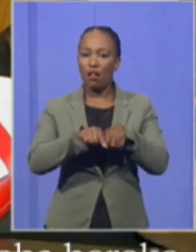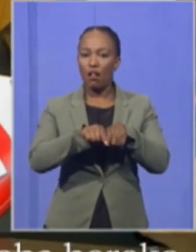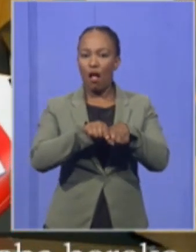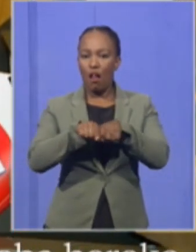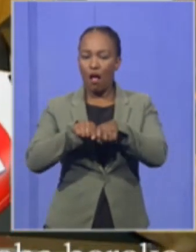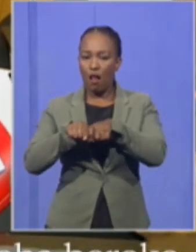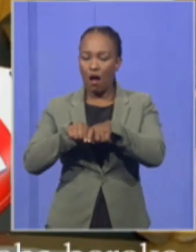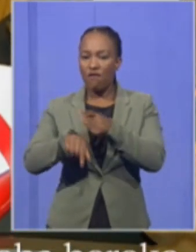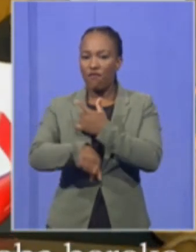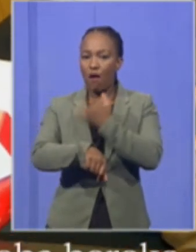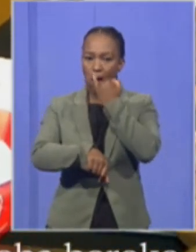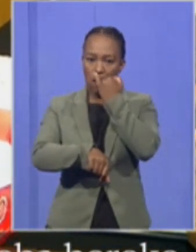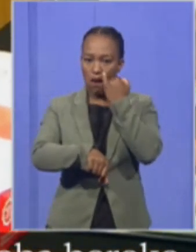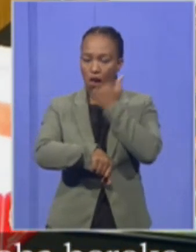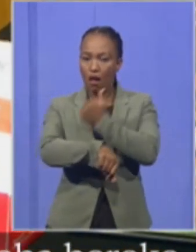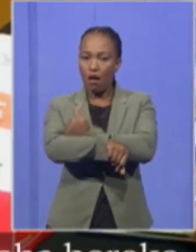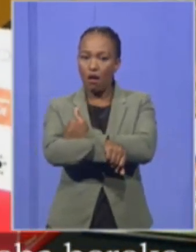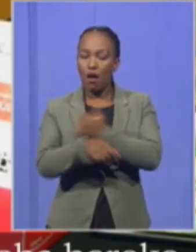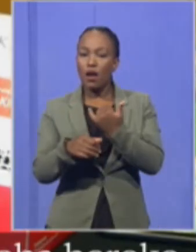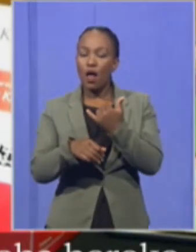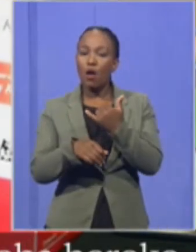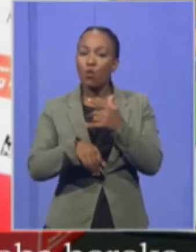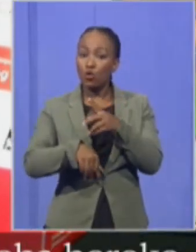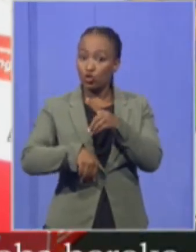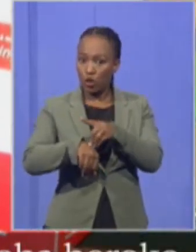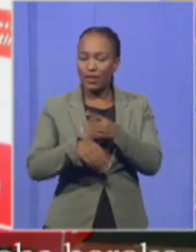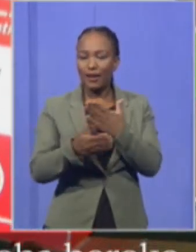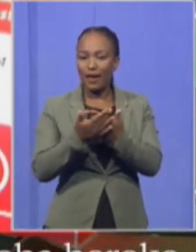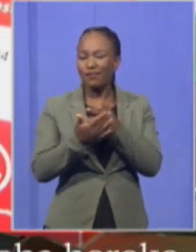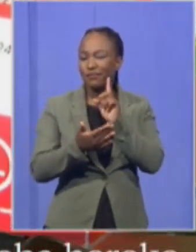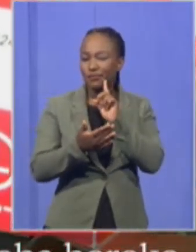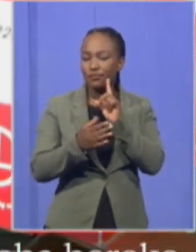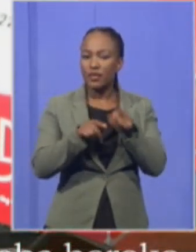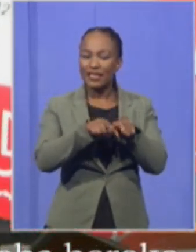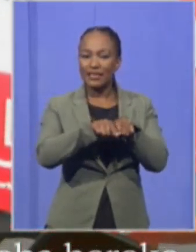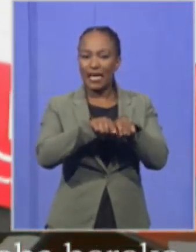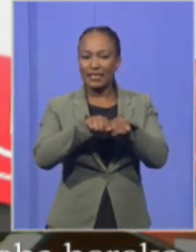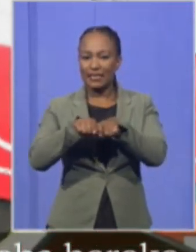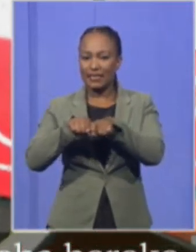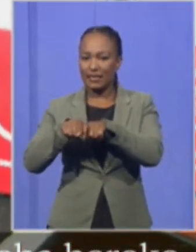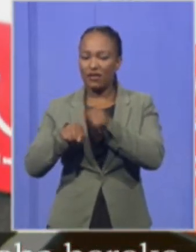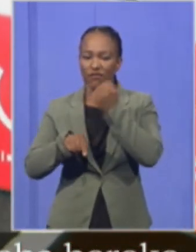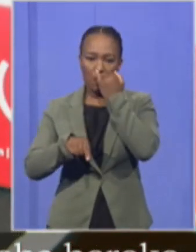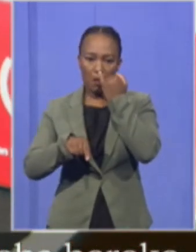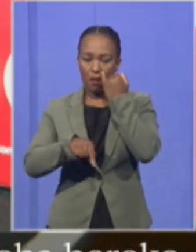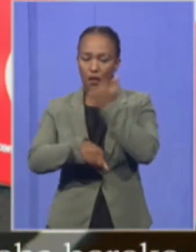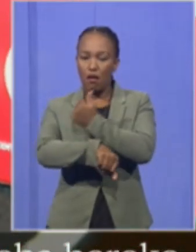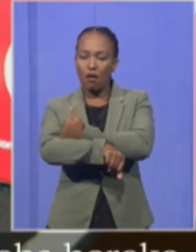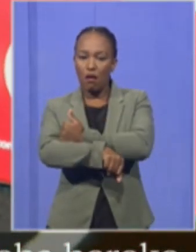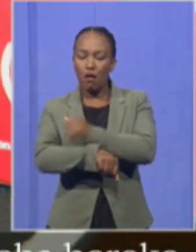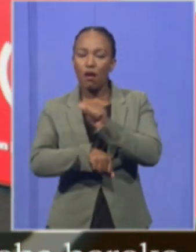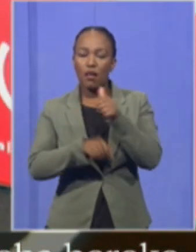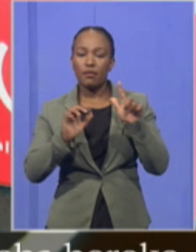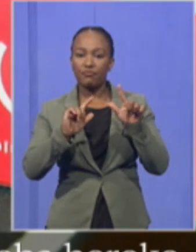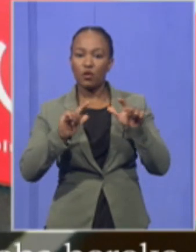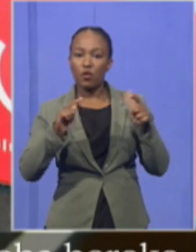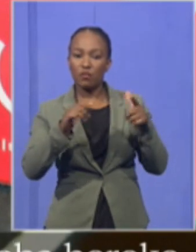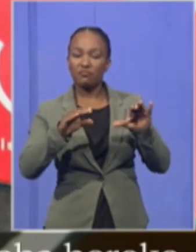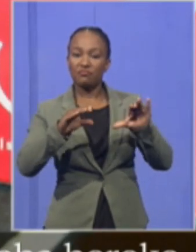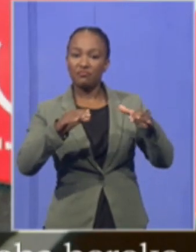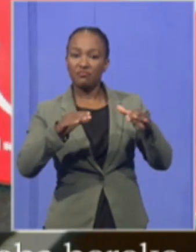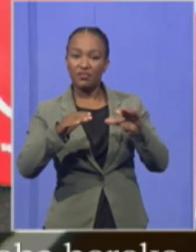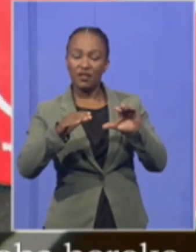ga bjale ke dingaka fela tšeo di dumeletšwego. Leloko le lengwe la komiti ya bongaka go mokgahlong wa